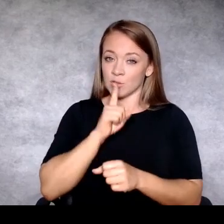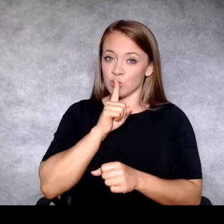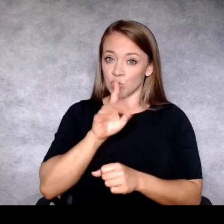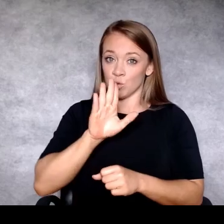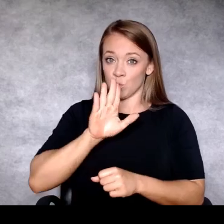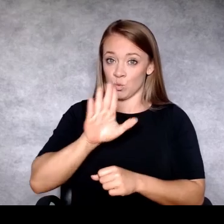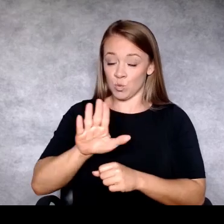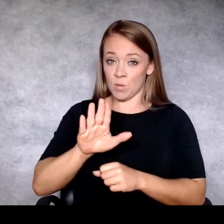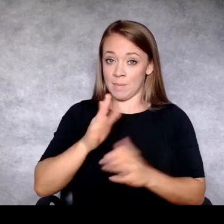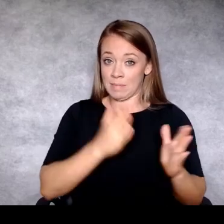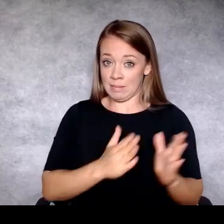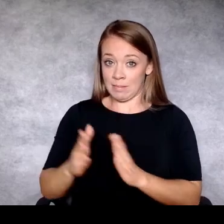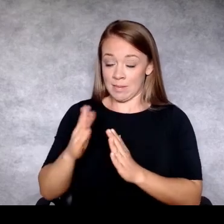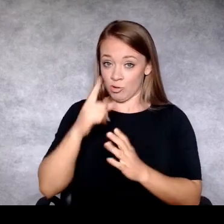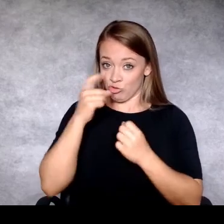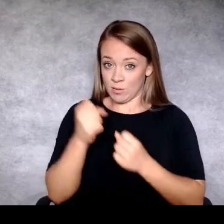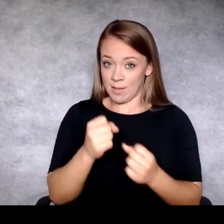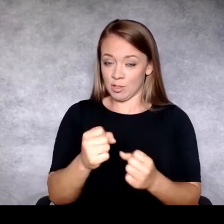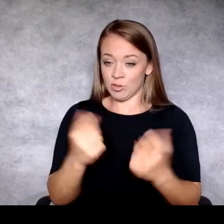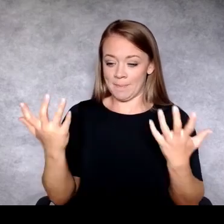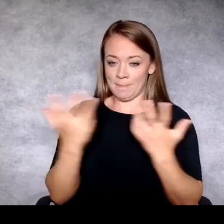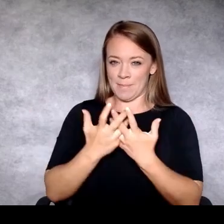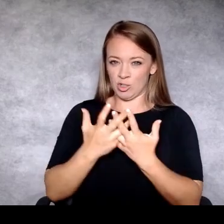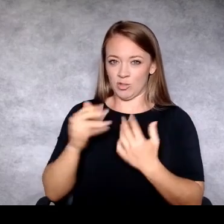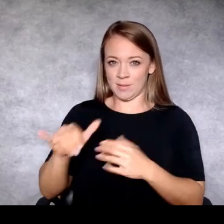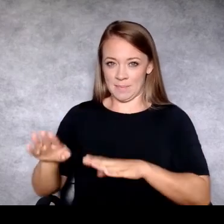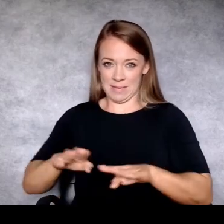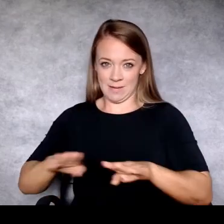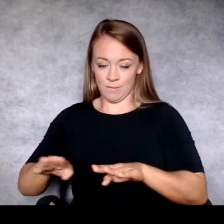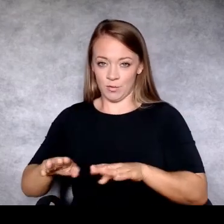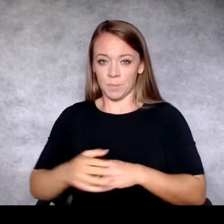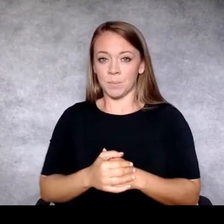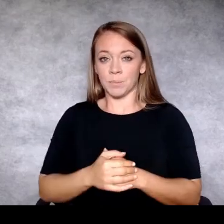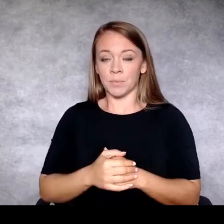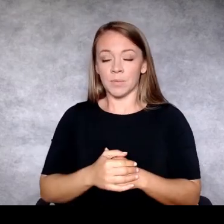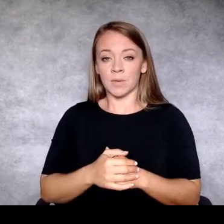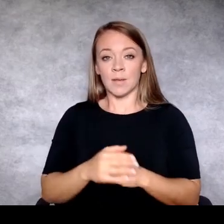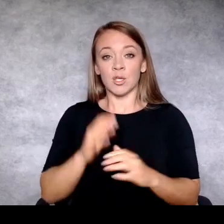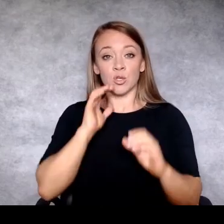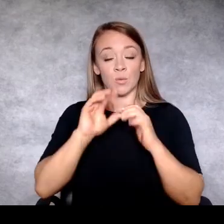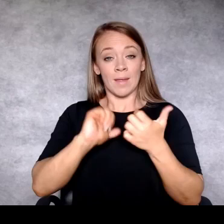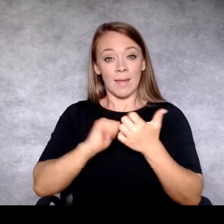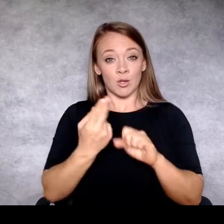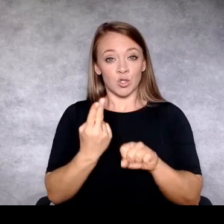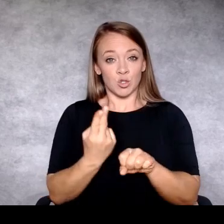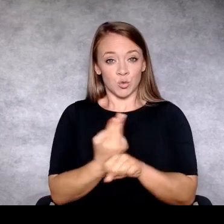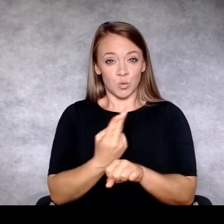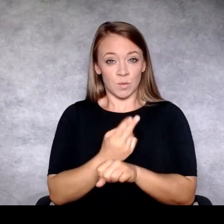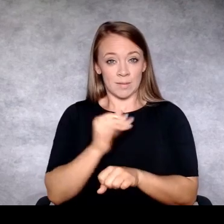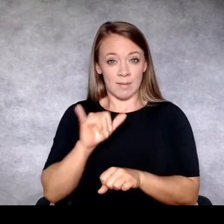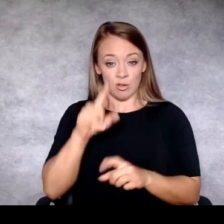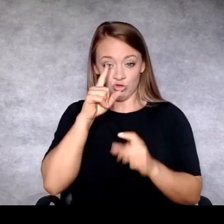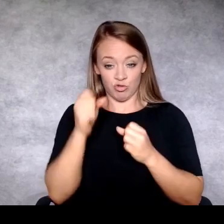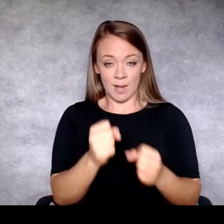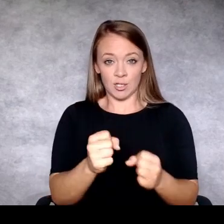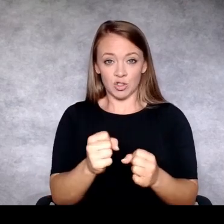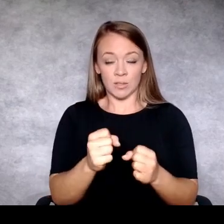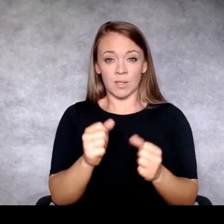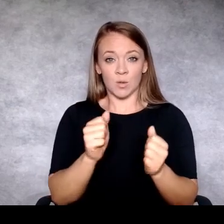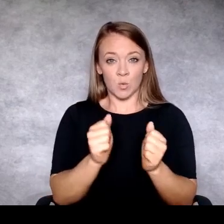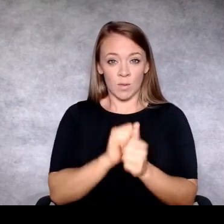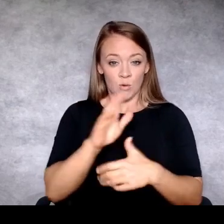reinforcement system matches the function. Communicate how to use the system with all staff working with the student so that